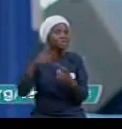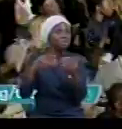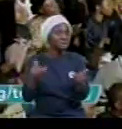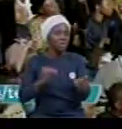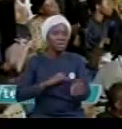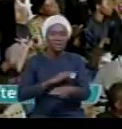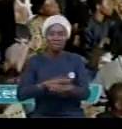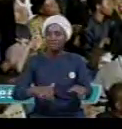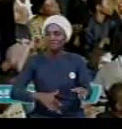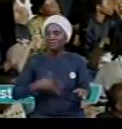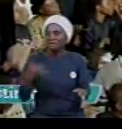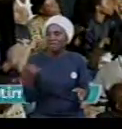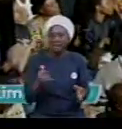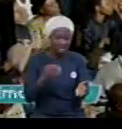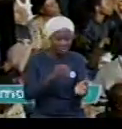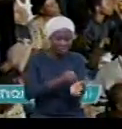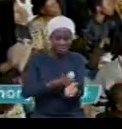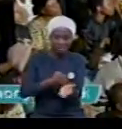the Lord.